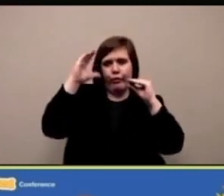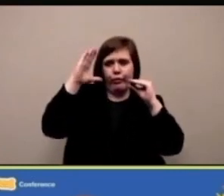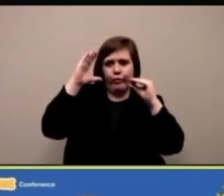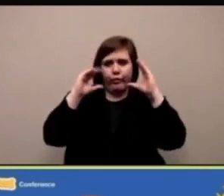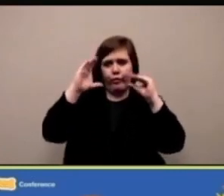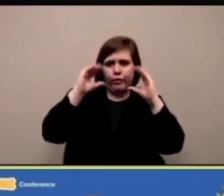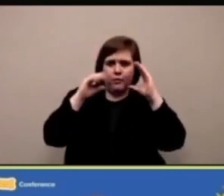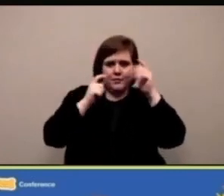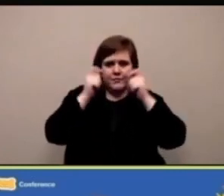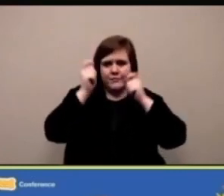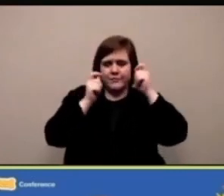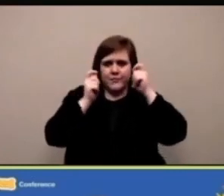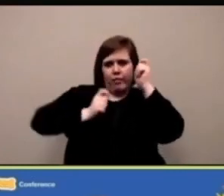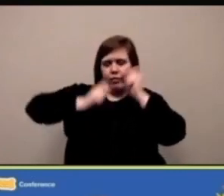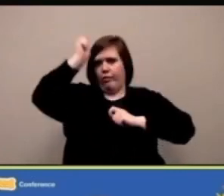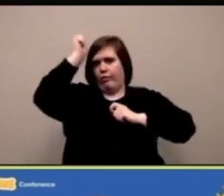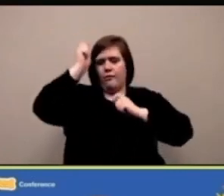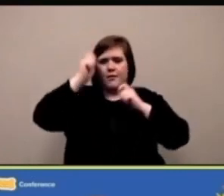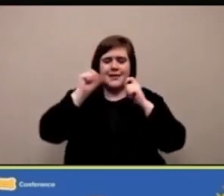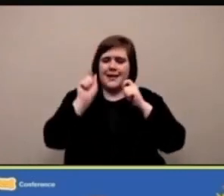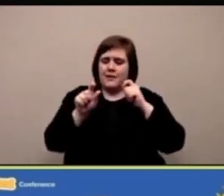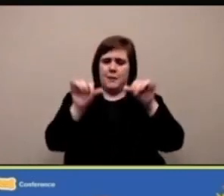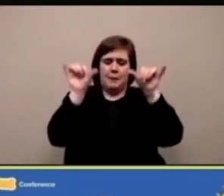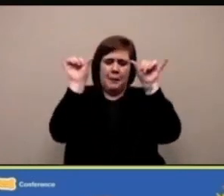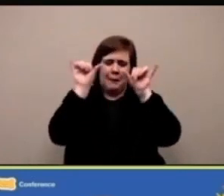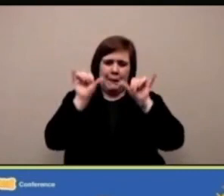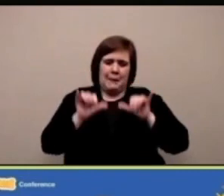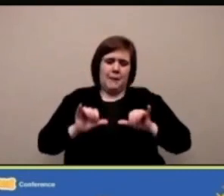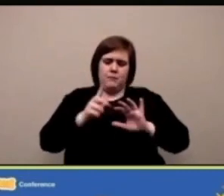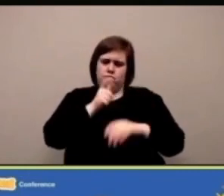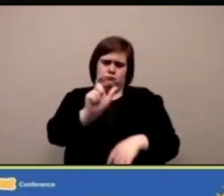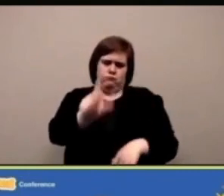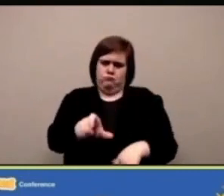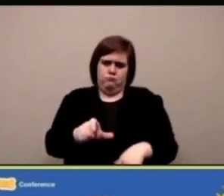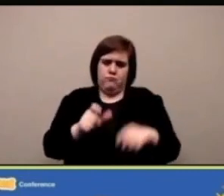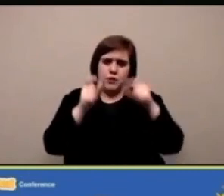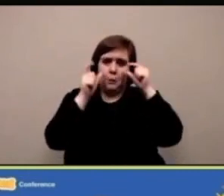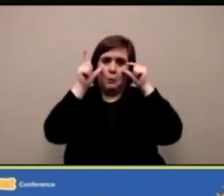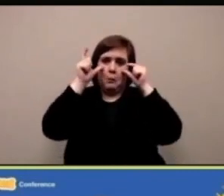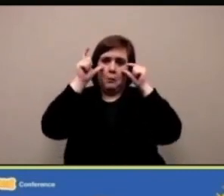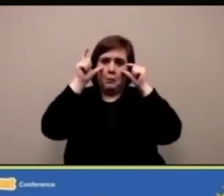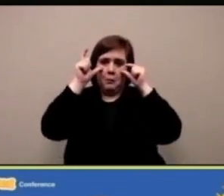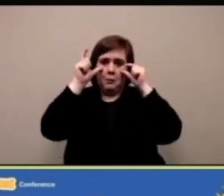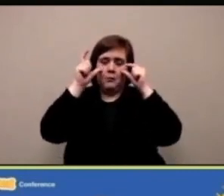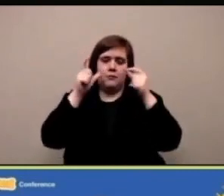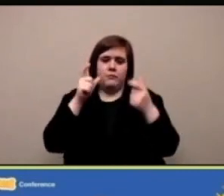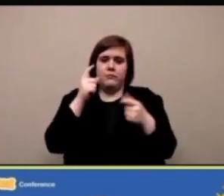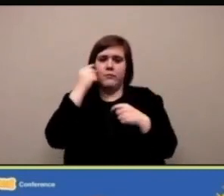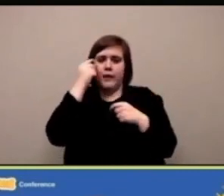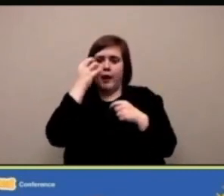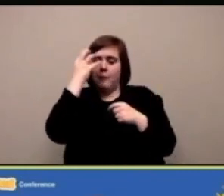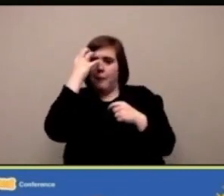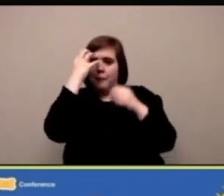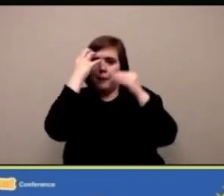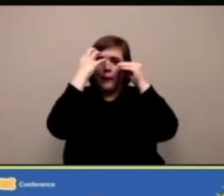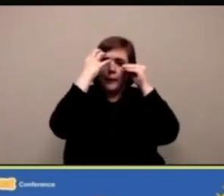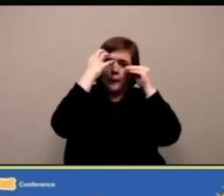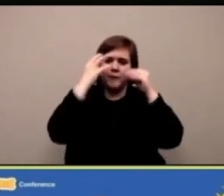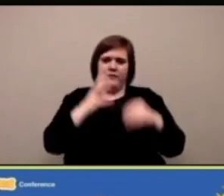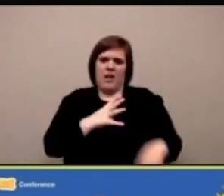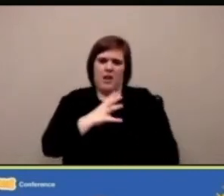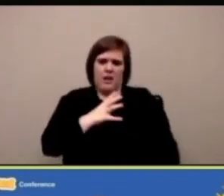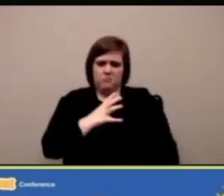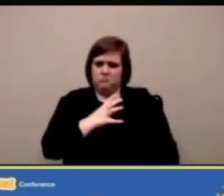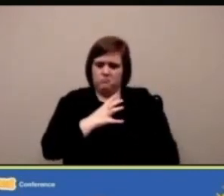expressions. It doesn't have to be symmetrical, like one larger item for one eye and a smaller one for the other eye to